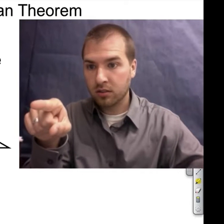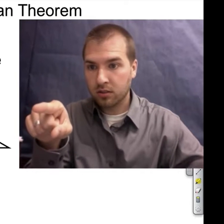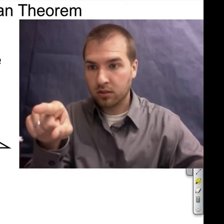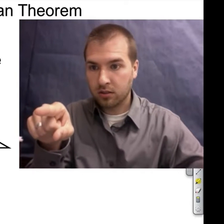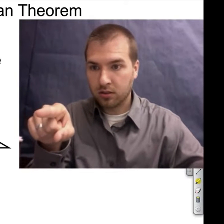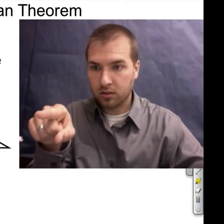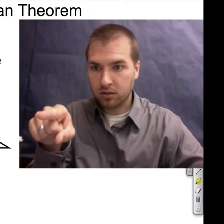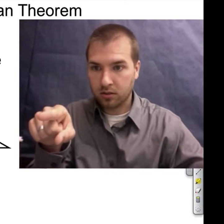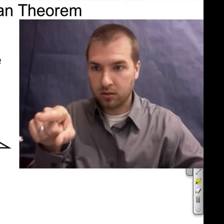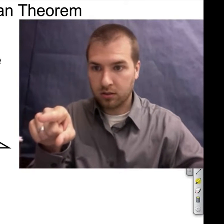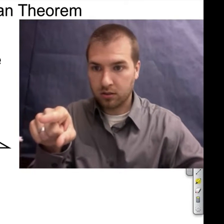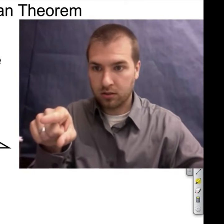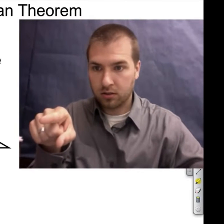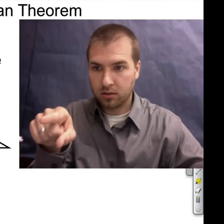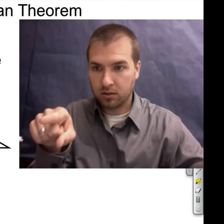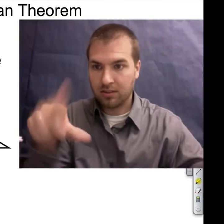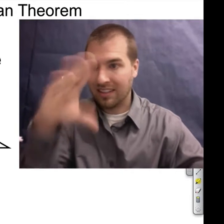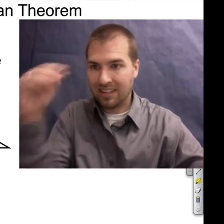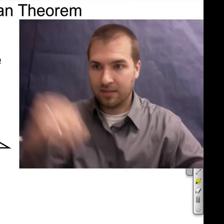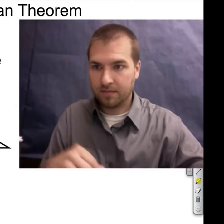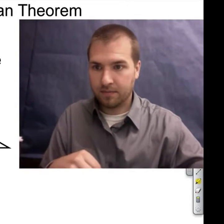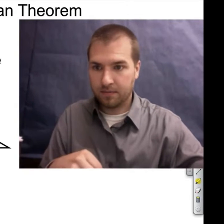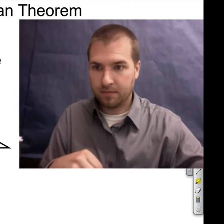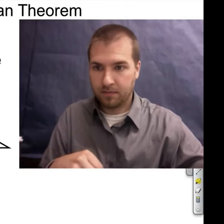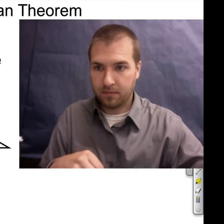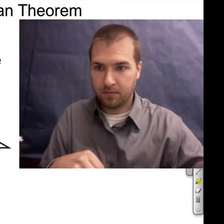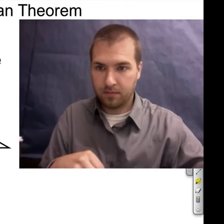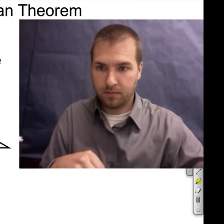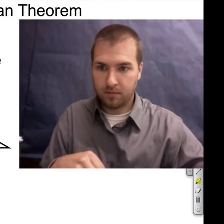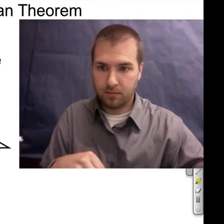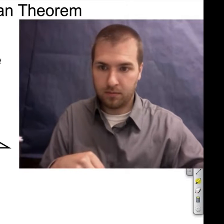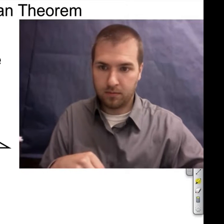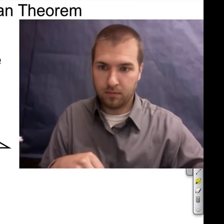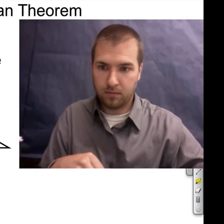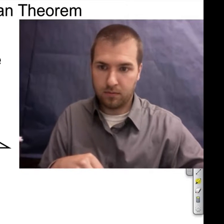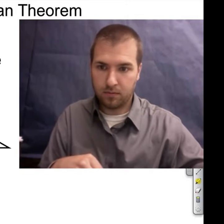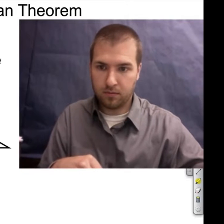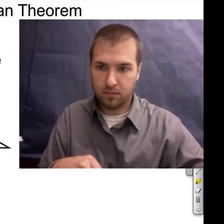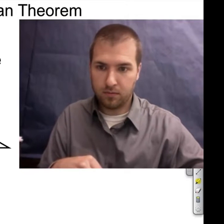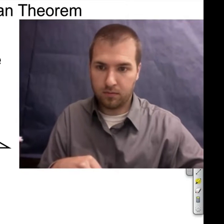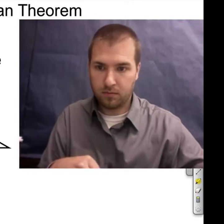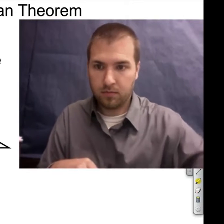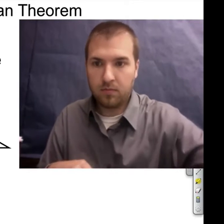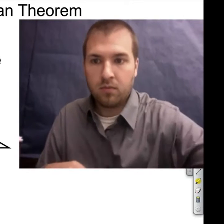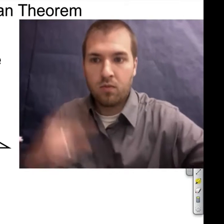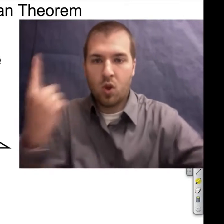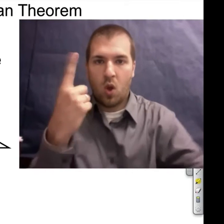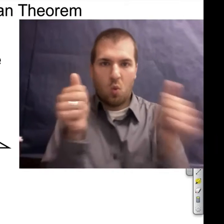So the legs are this part of the triangle and this part of the triangle.